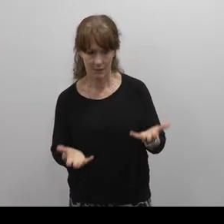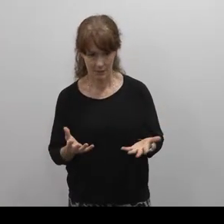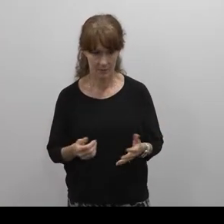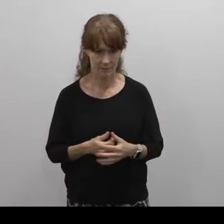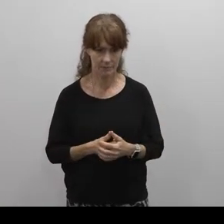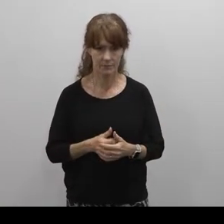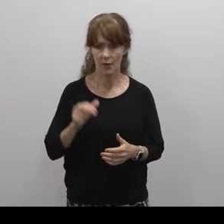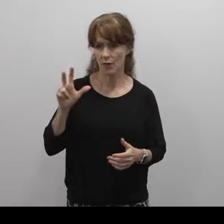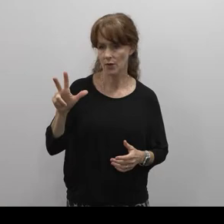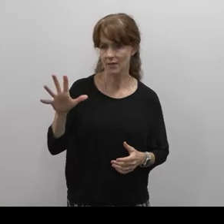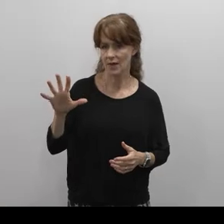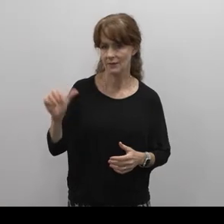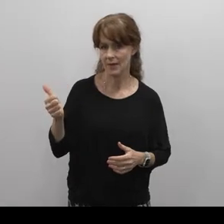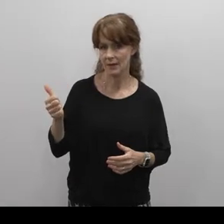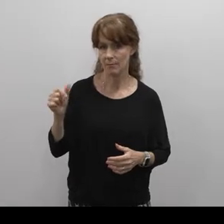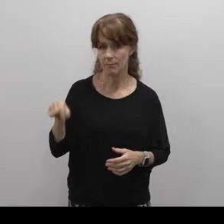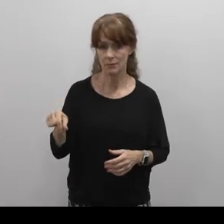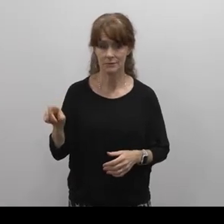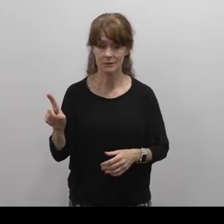3510.